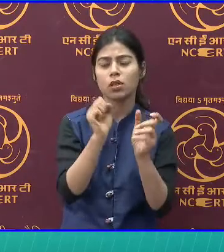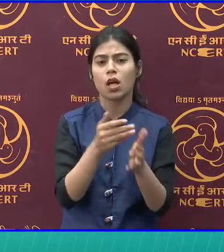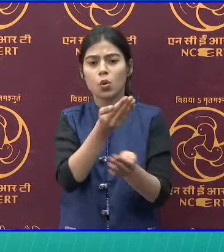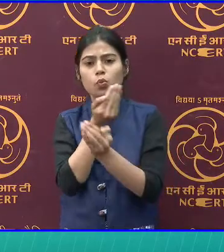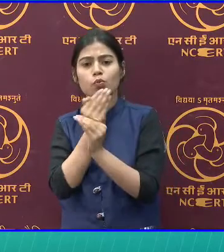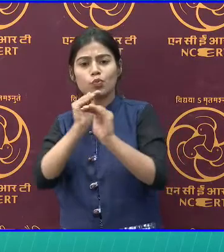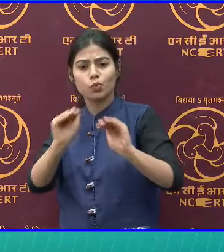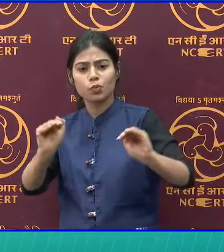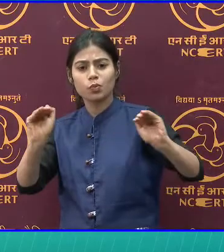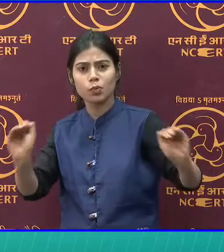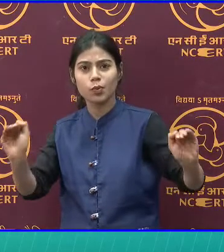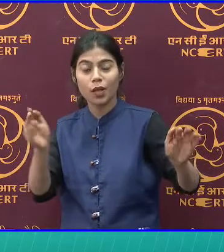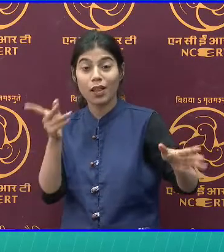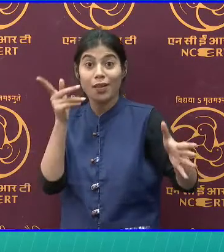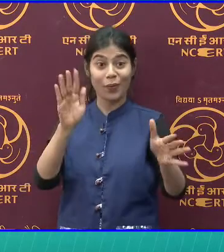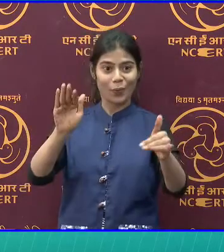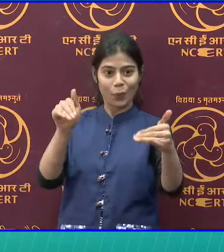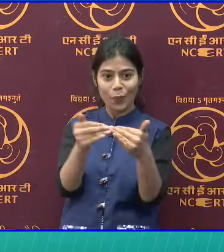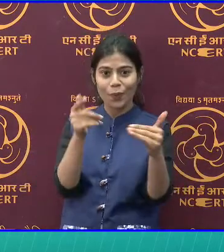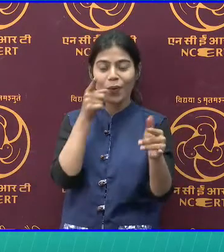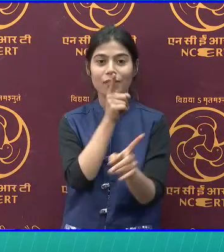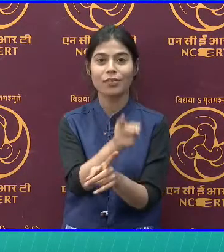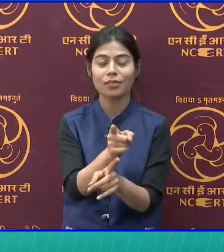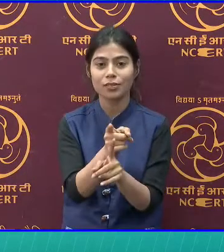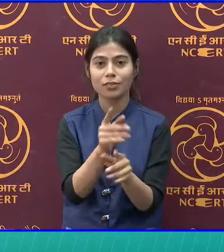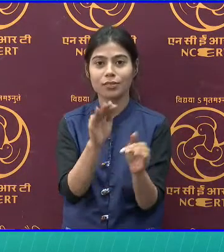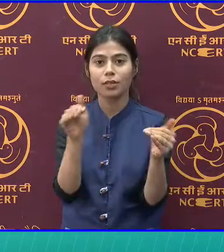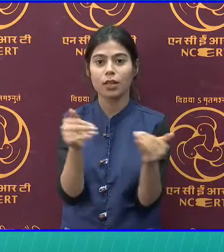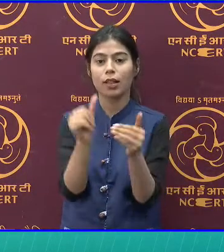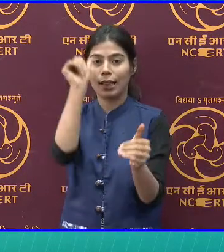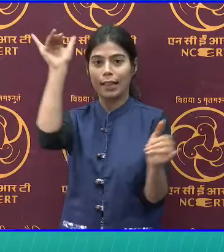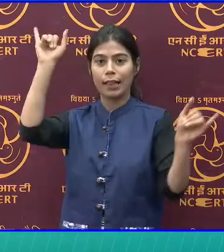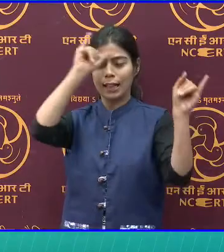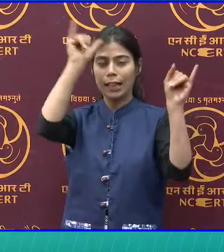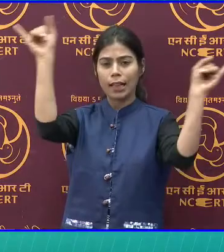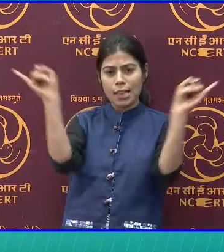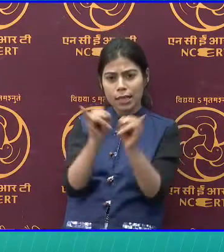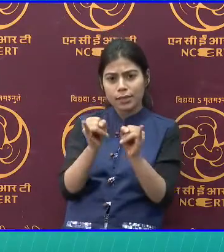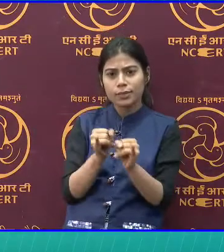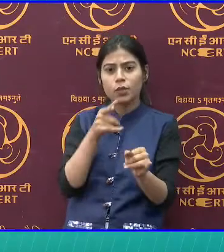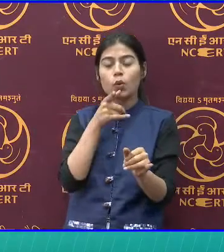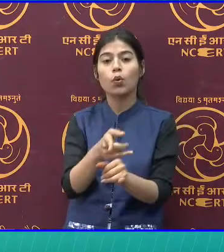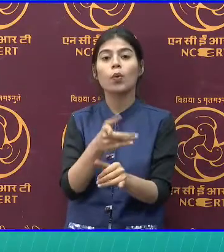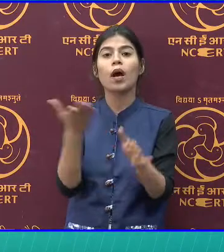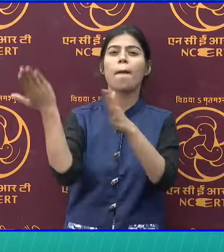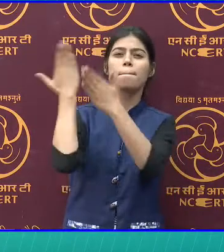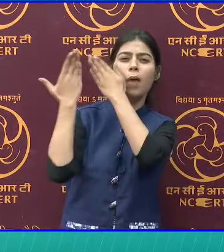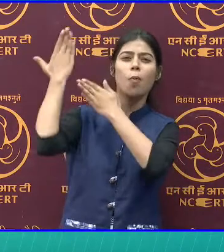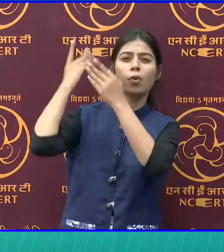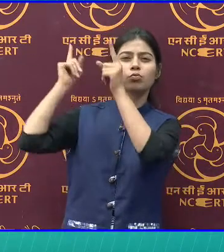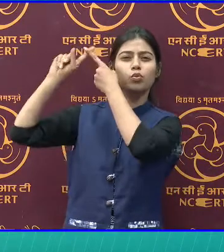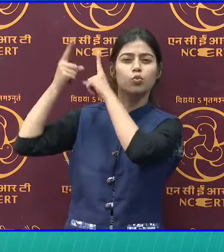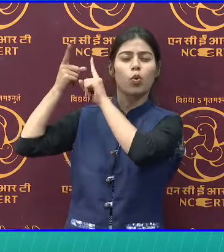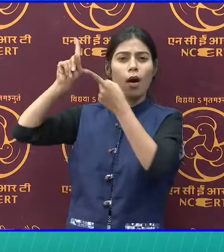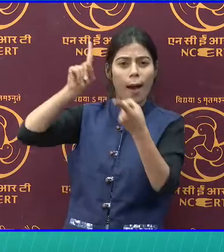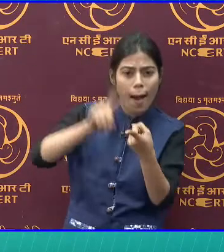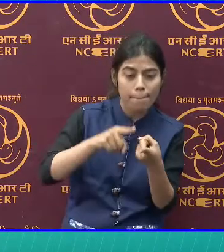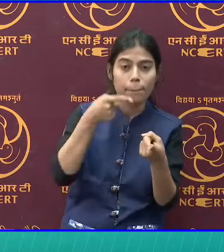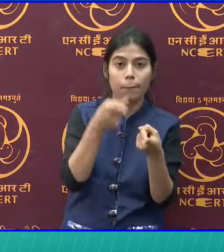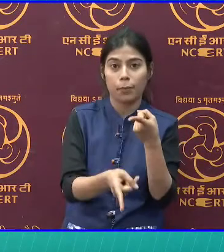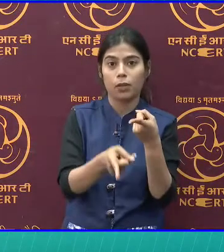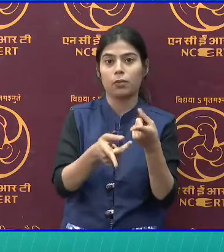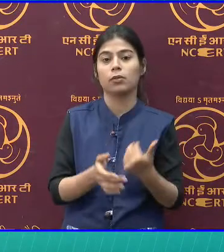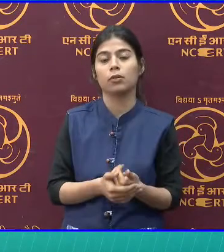children need to be introduced to the India's cultural heritage of the past actually. Okay, so you will